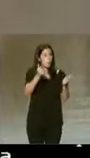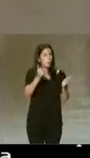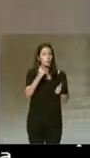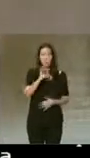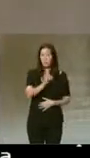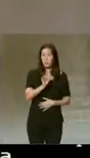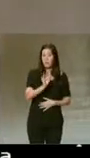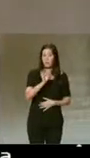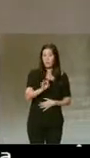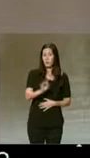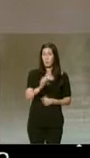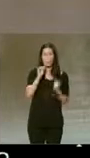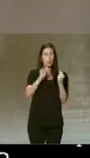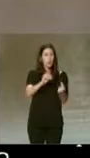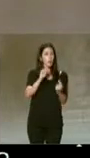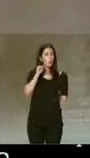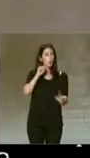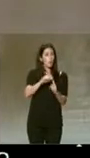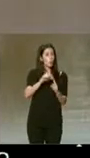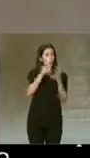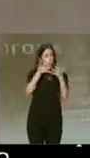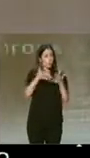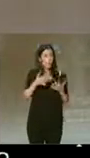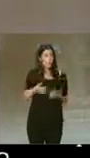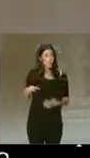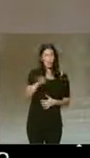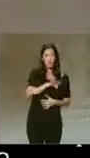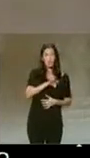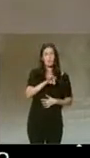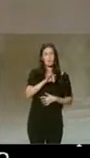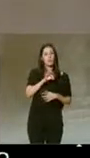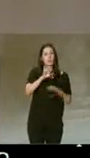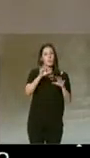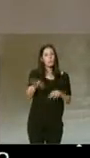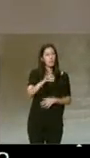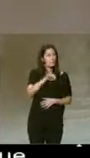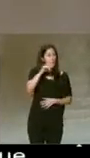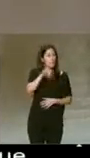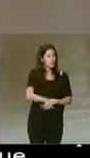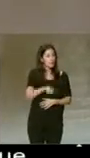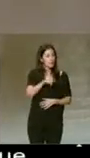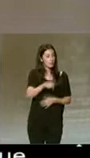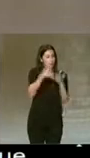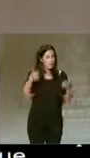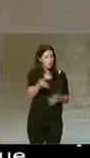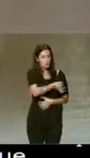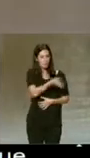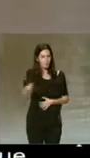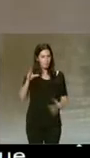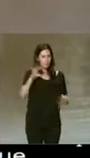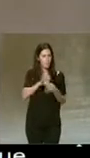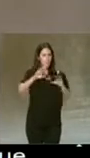or striking, but to be honest, when we had discussions in order to choose this